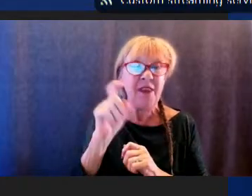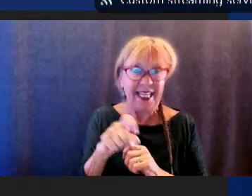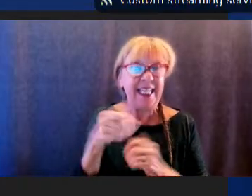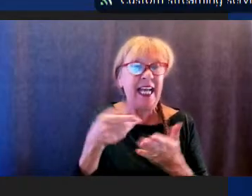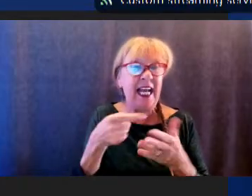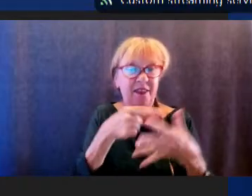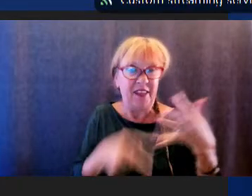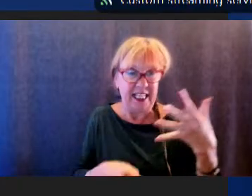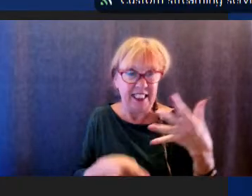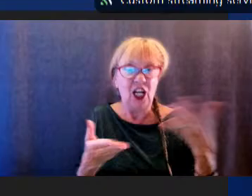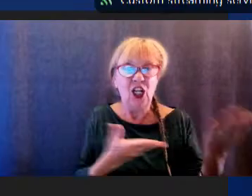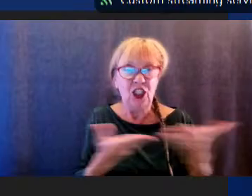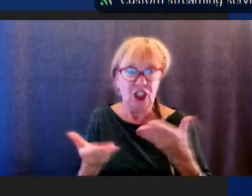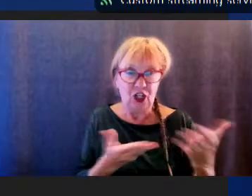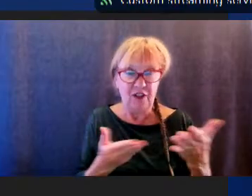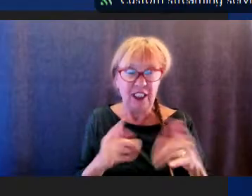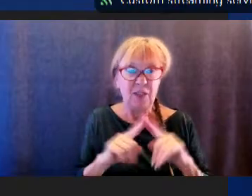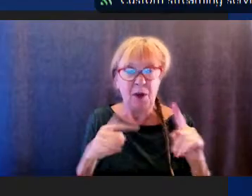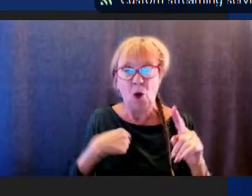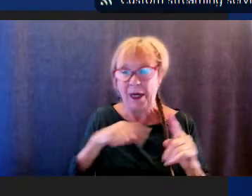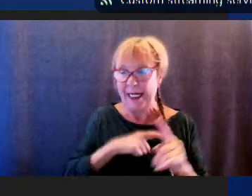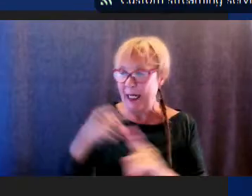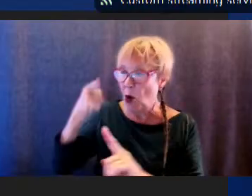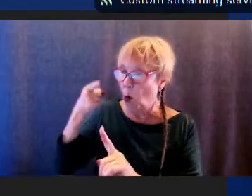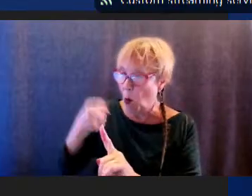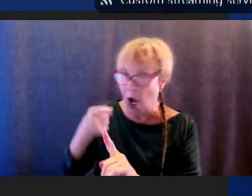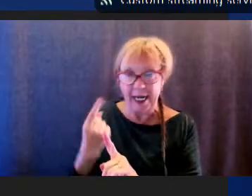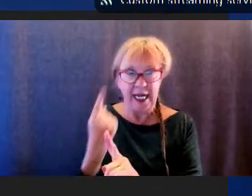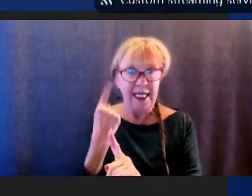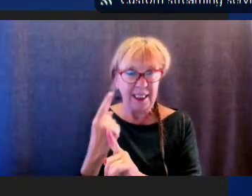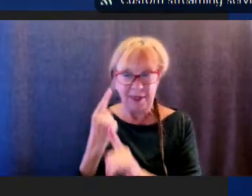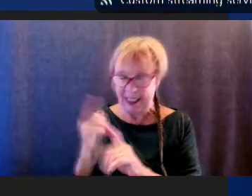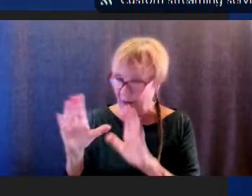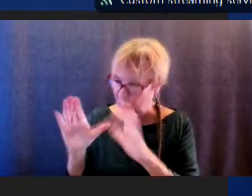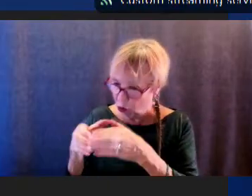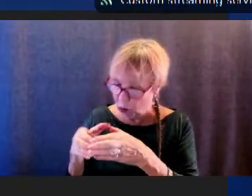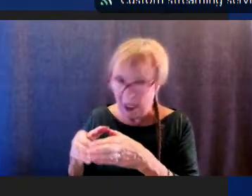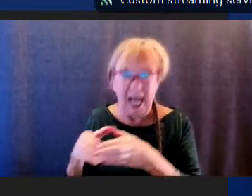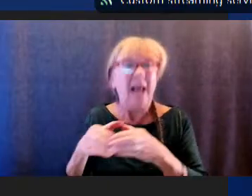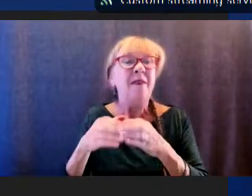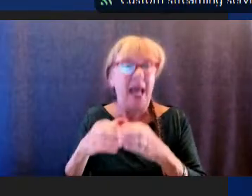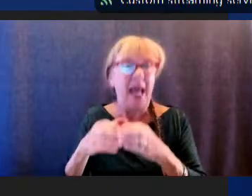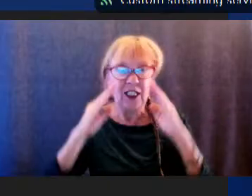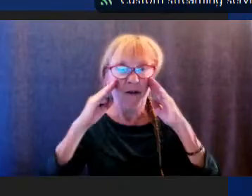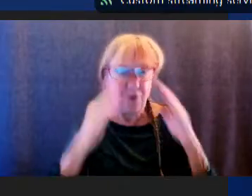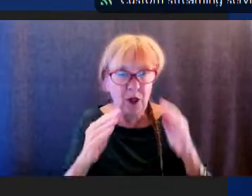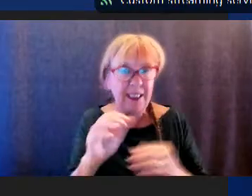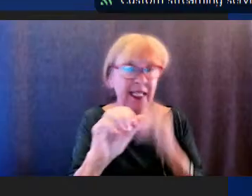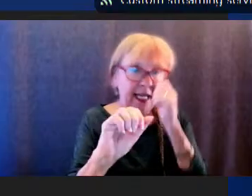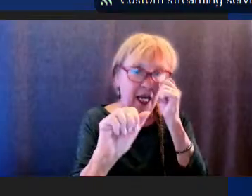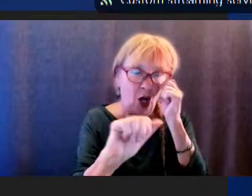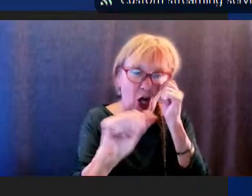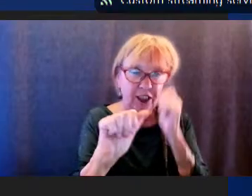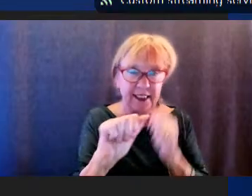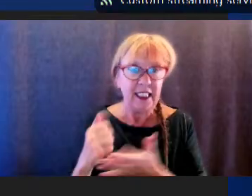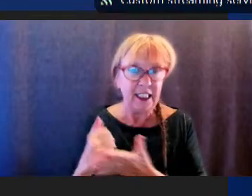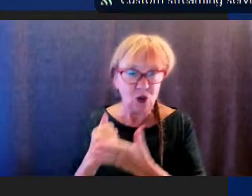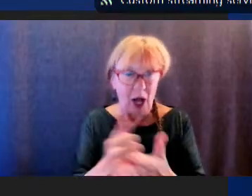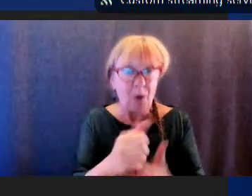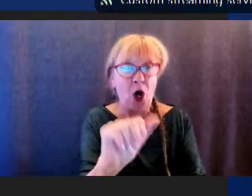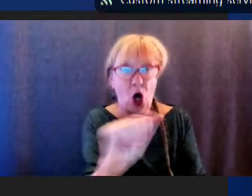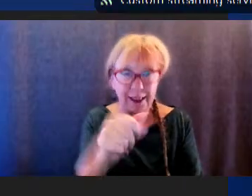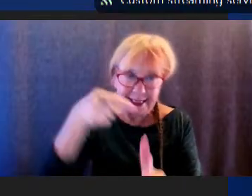for Altadena's rebuilding. That way, we're not competing with or trying to take resources from other communities across the